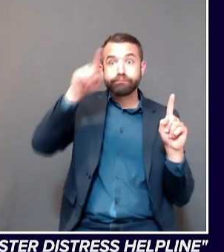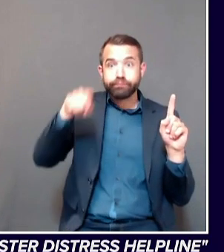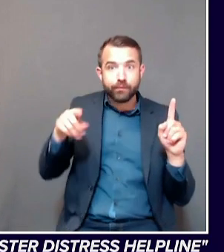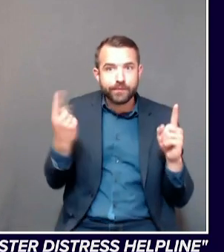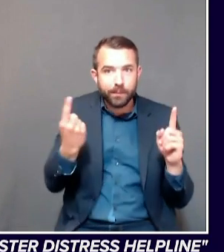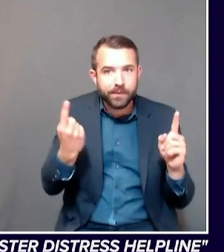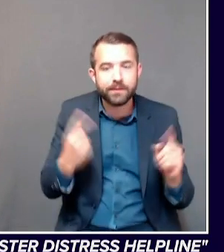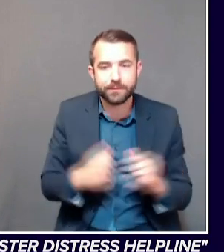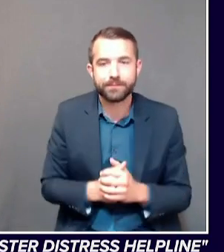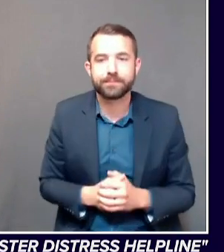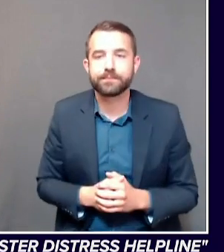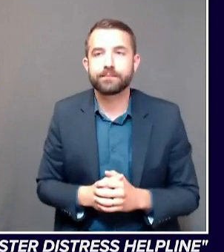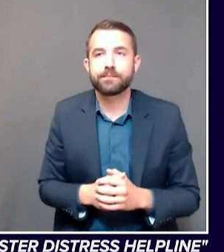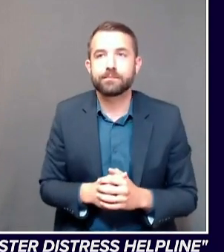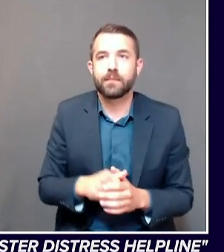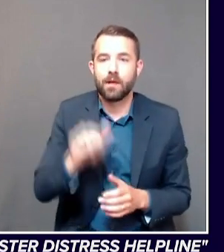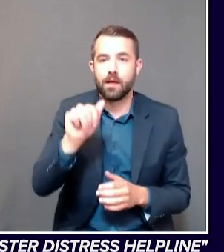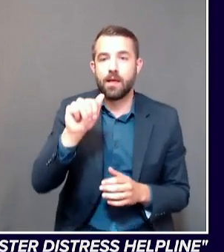WERU.